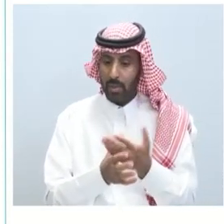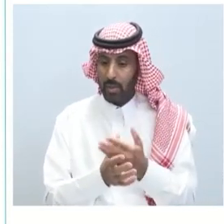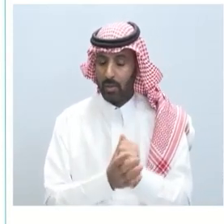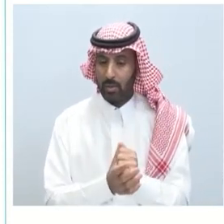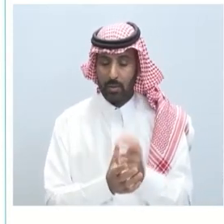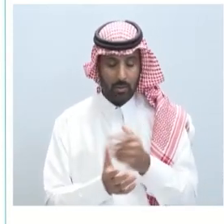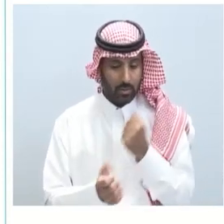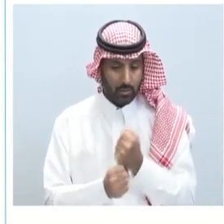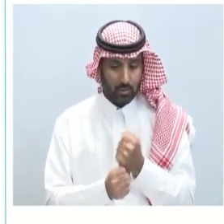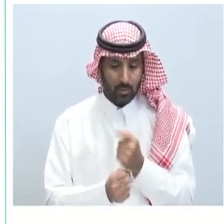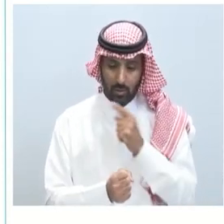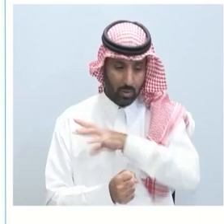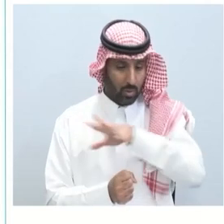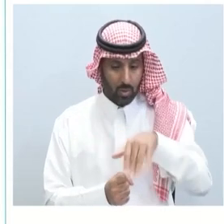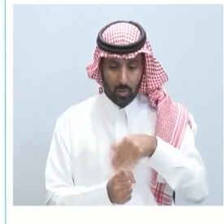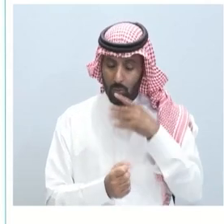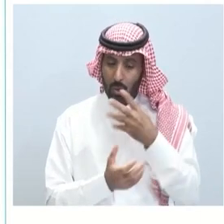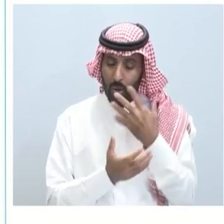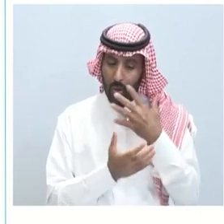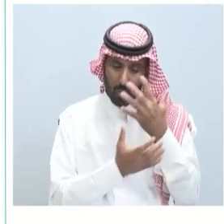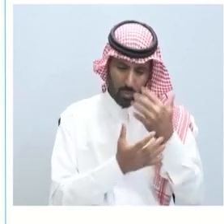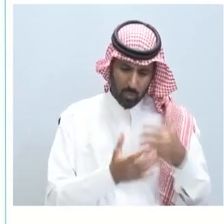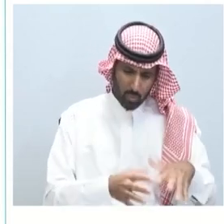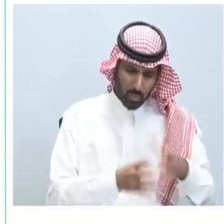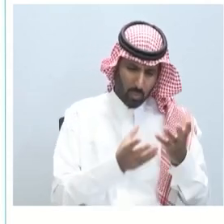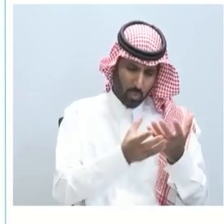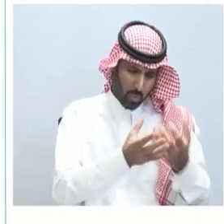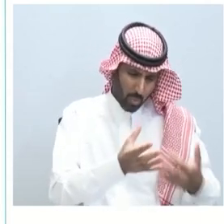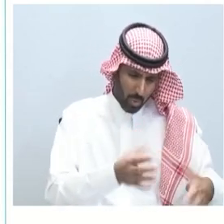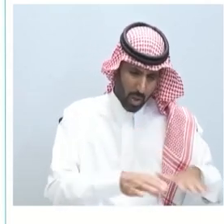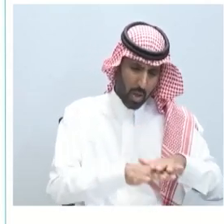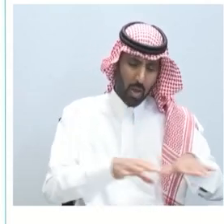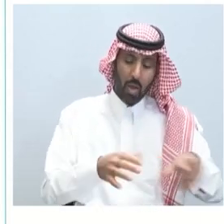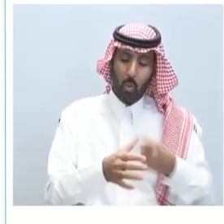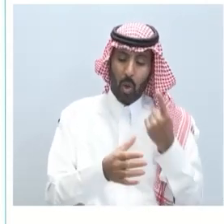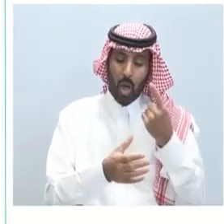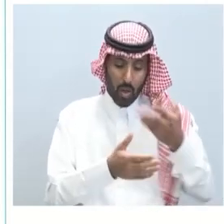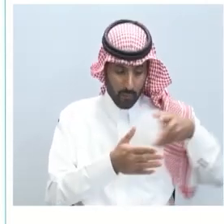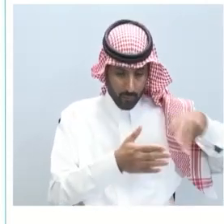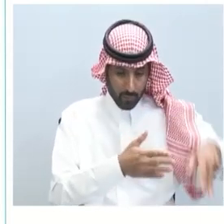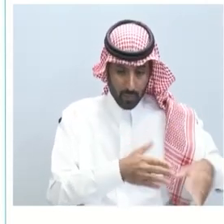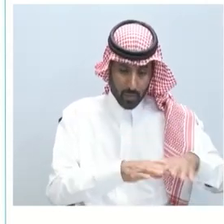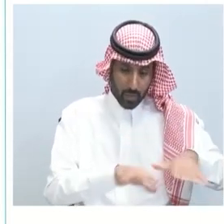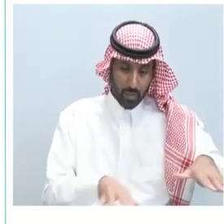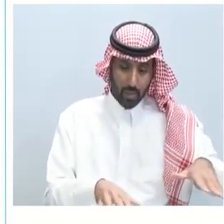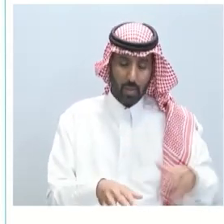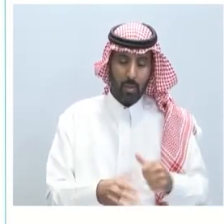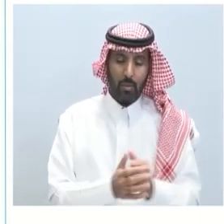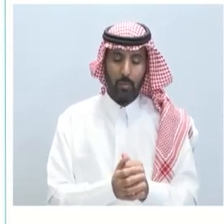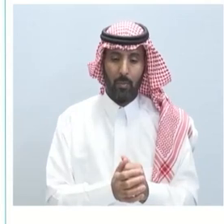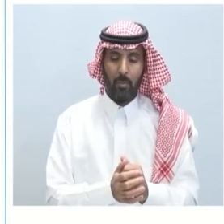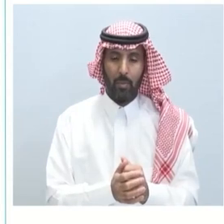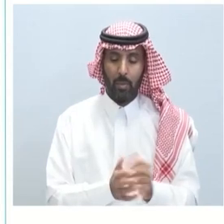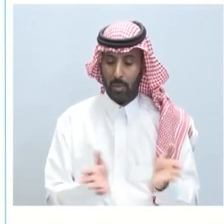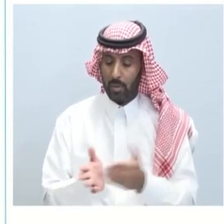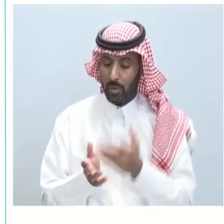if he did nothing, everyone would drown. This way only one person drowns, and this person would have drowned anyway.